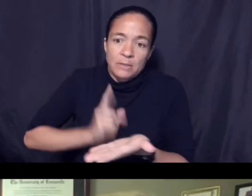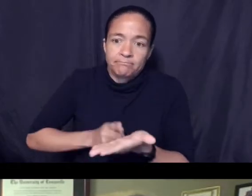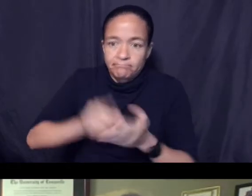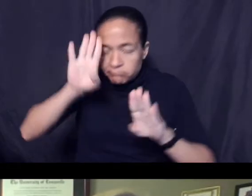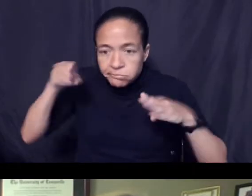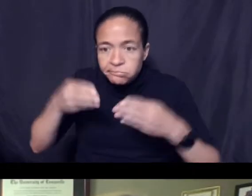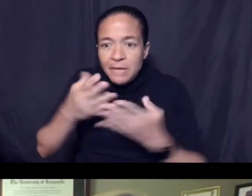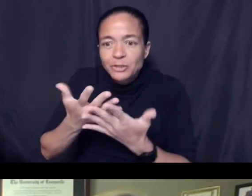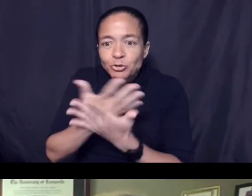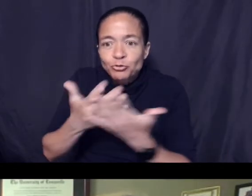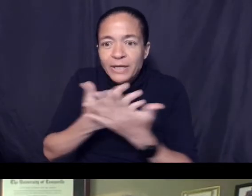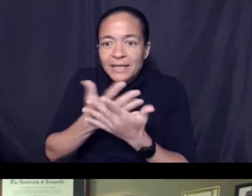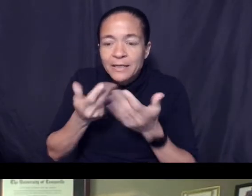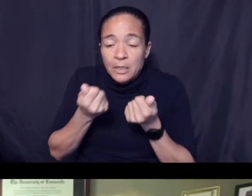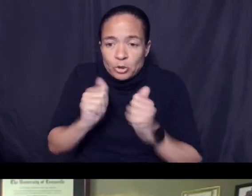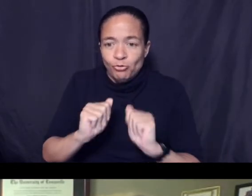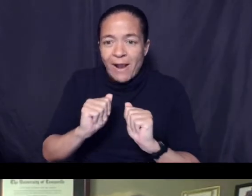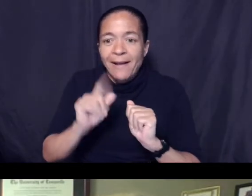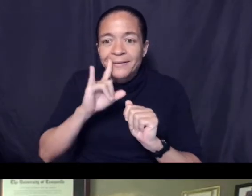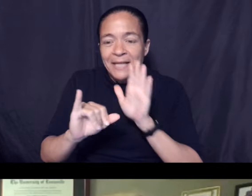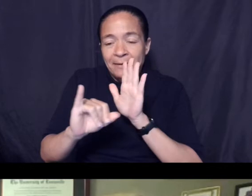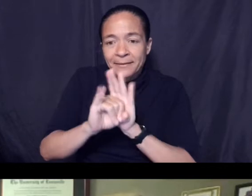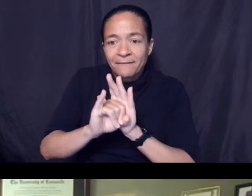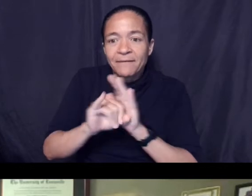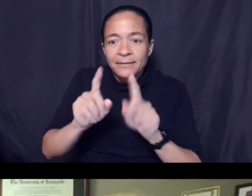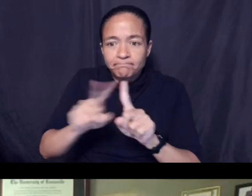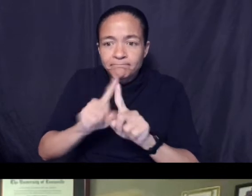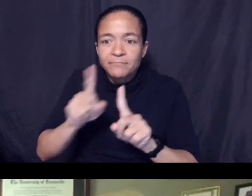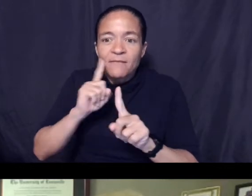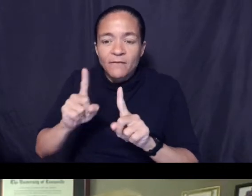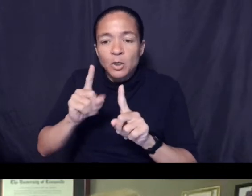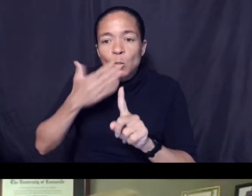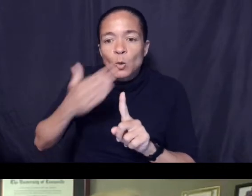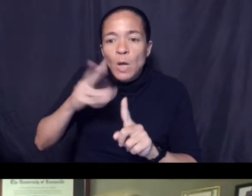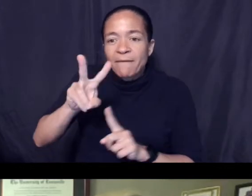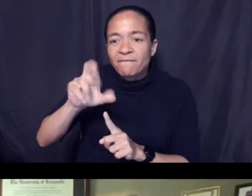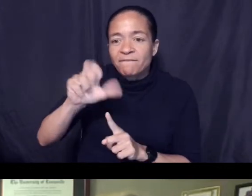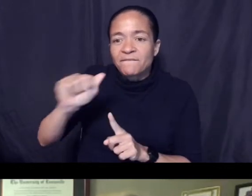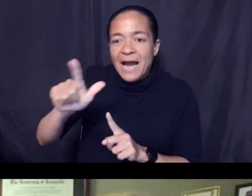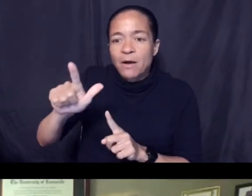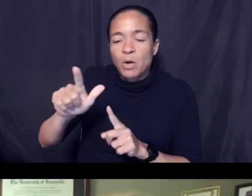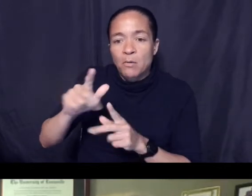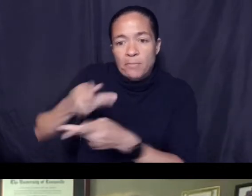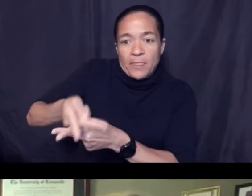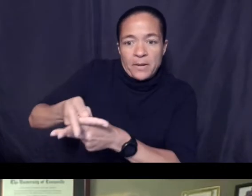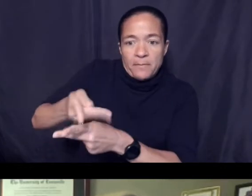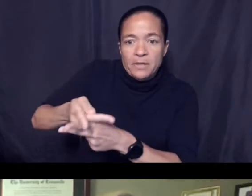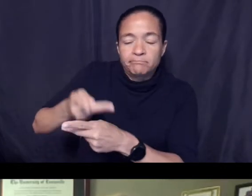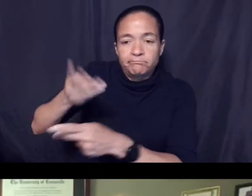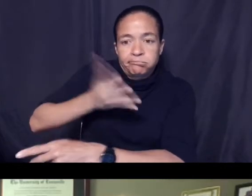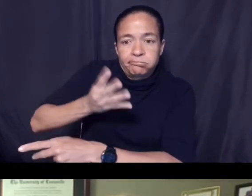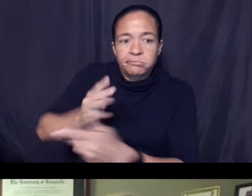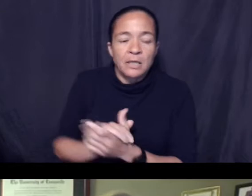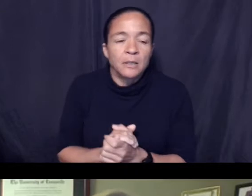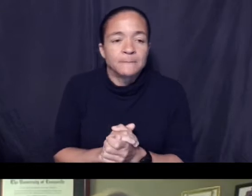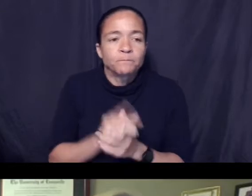CMV in an effort to identify candidates for antiviral therapy. Many of you are aware that June